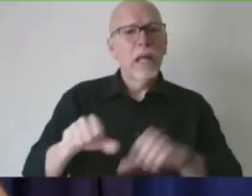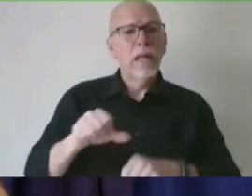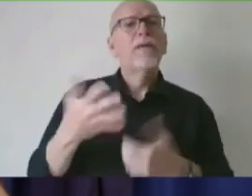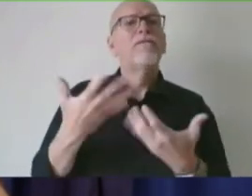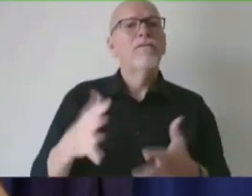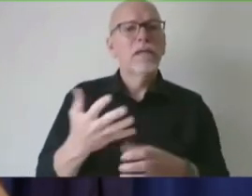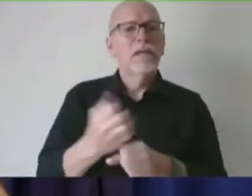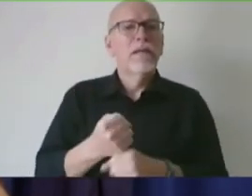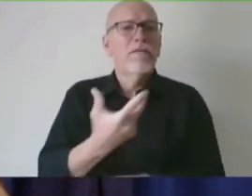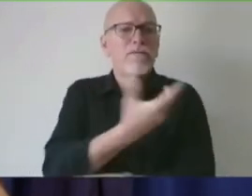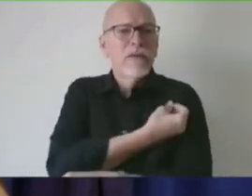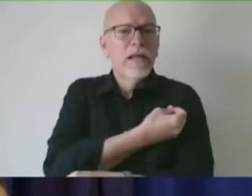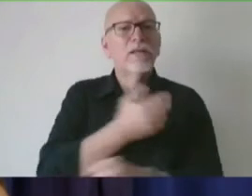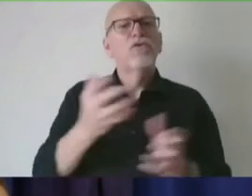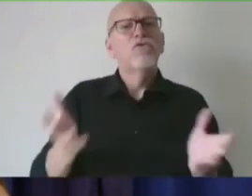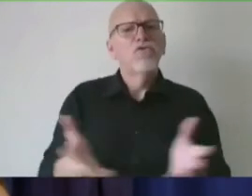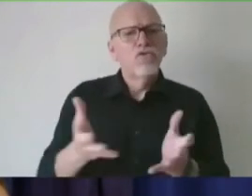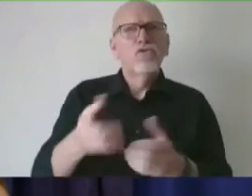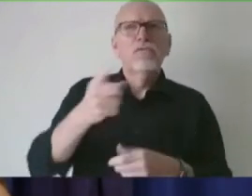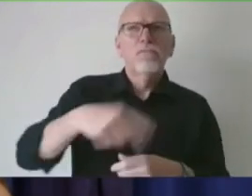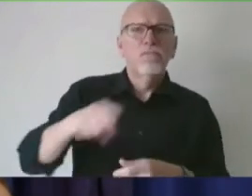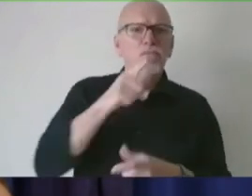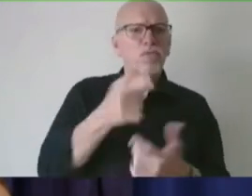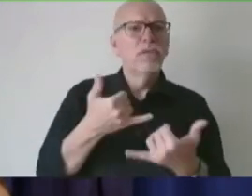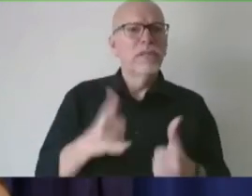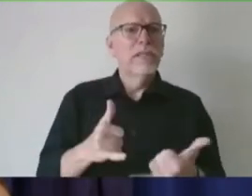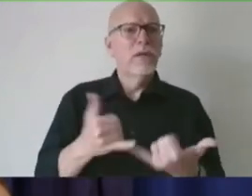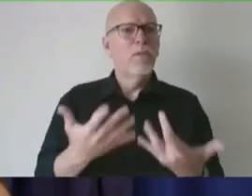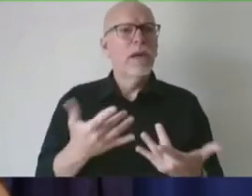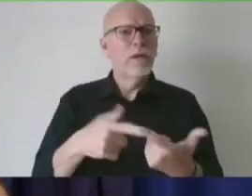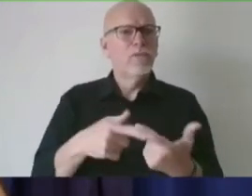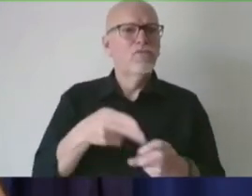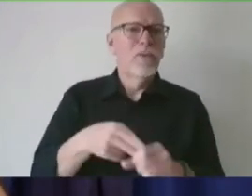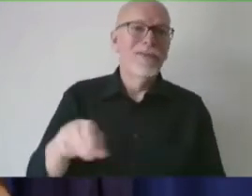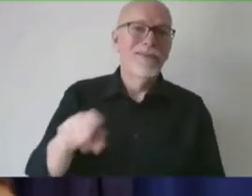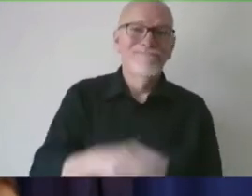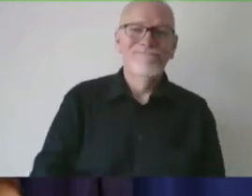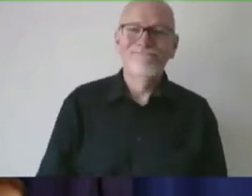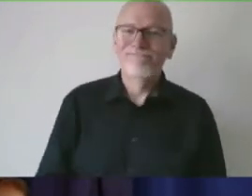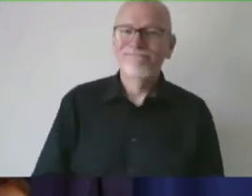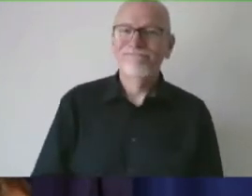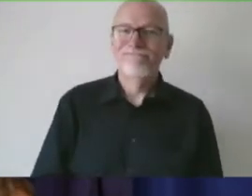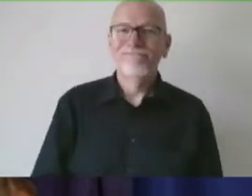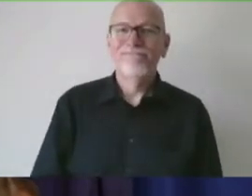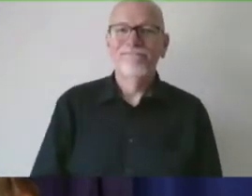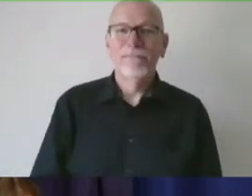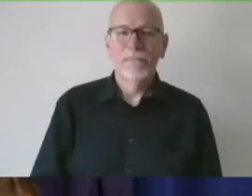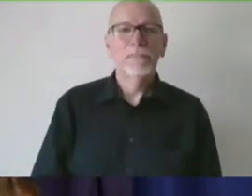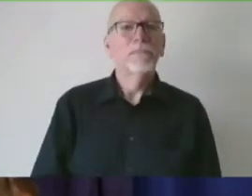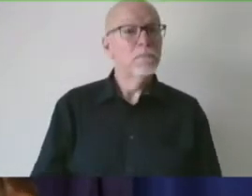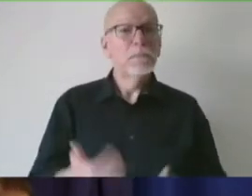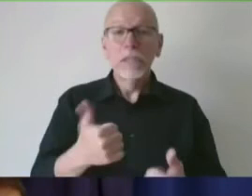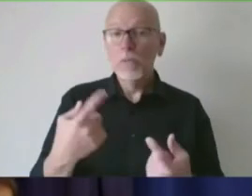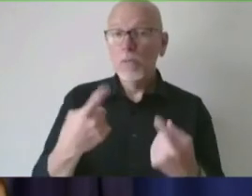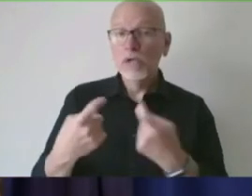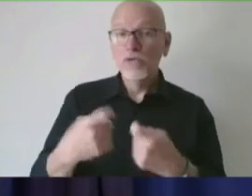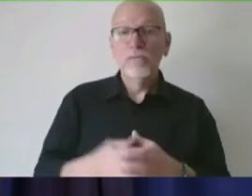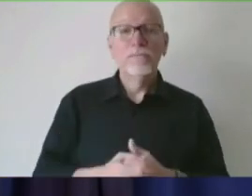vaccinated. Encourage those who are still waiting to join them. We'll be open to happy. questions. Yep, take questions.